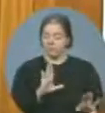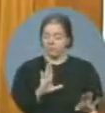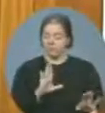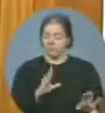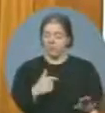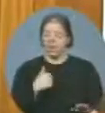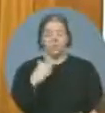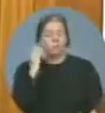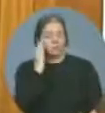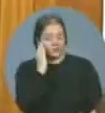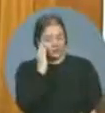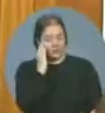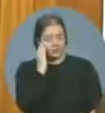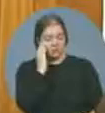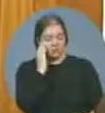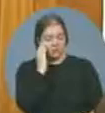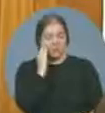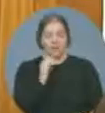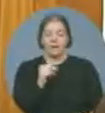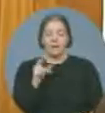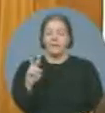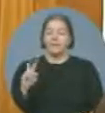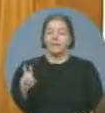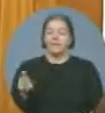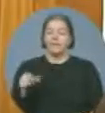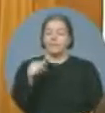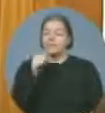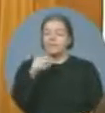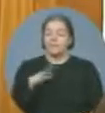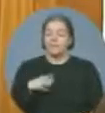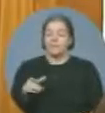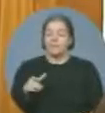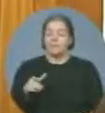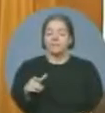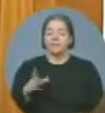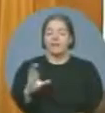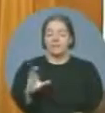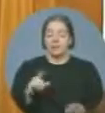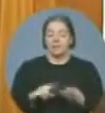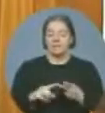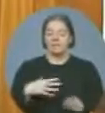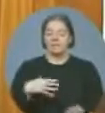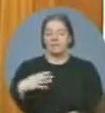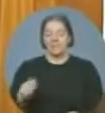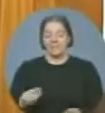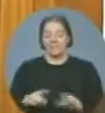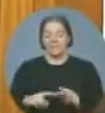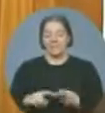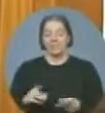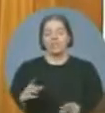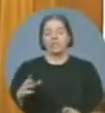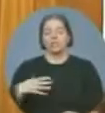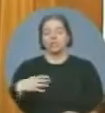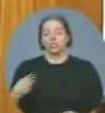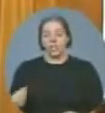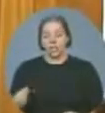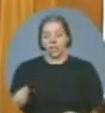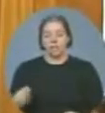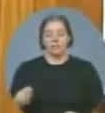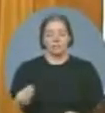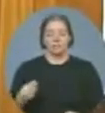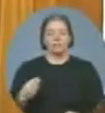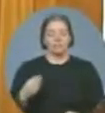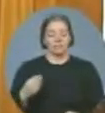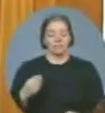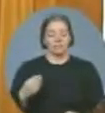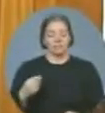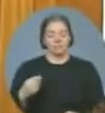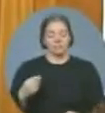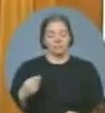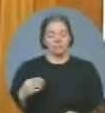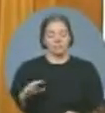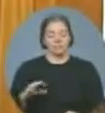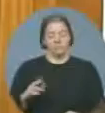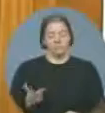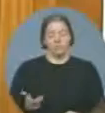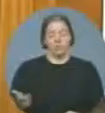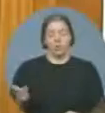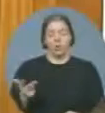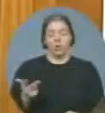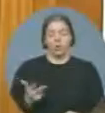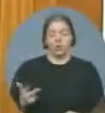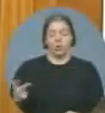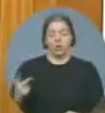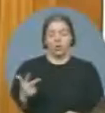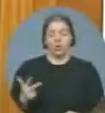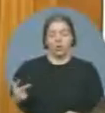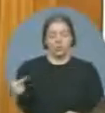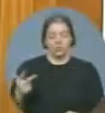is true, this is about offering money for a vote to bring down a government. Buying a vote to